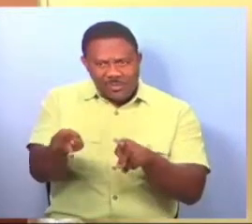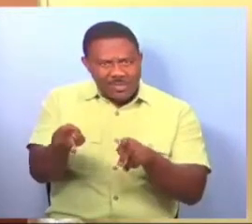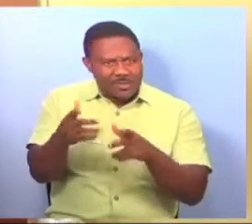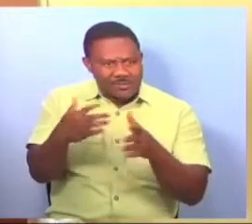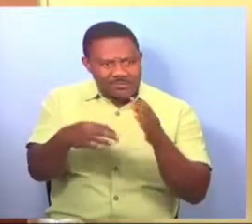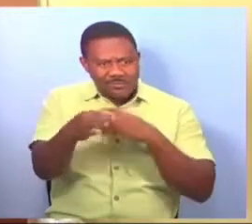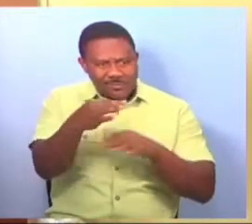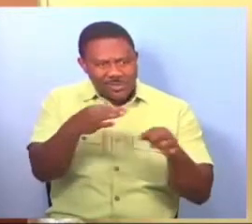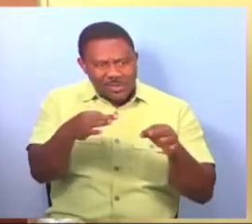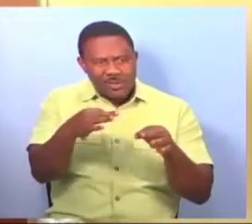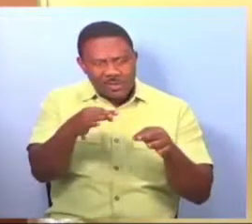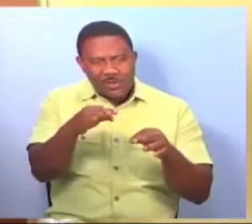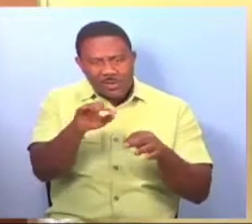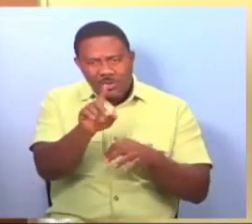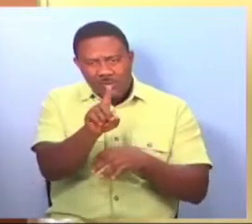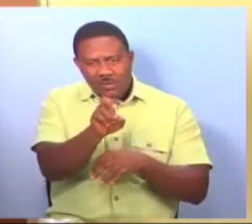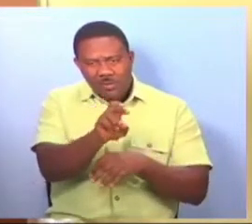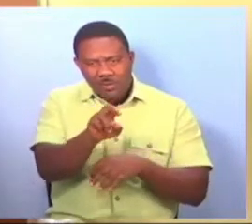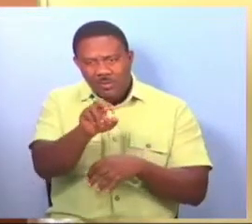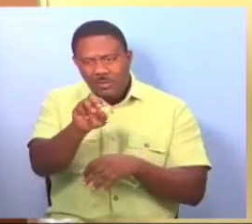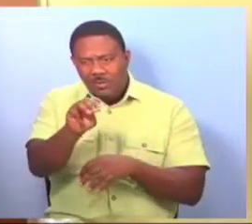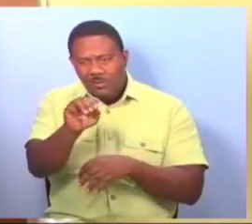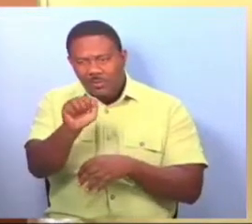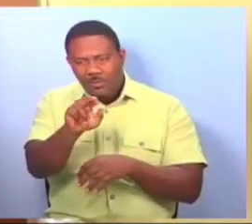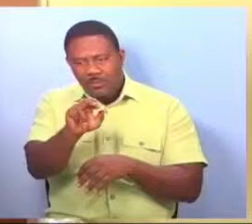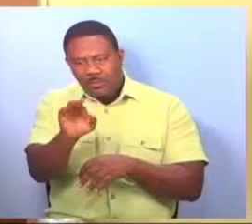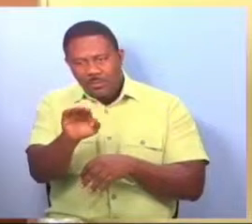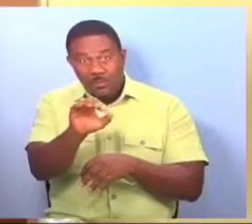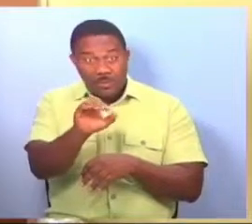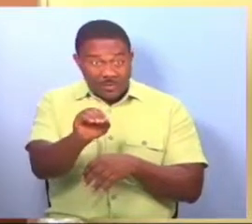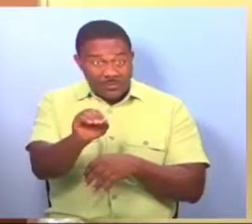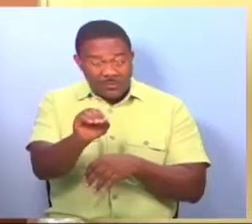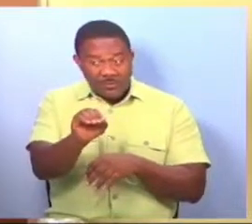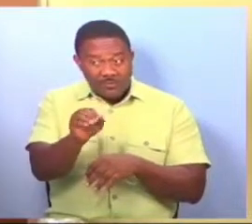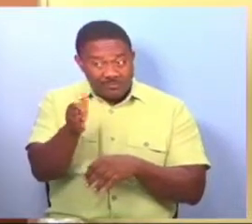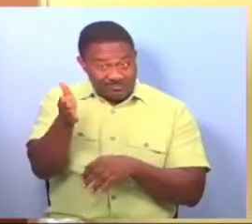I pray that I yield to him for now. Thank you.